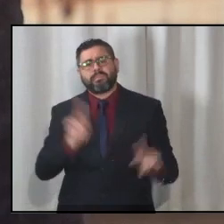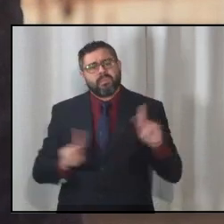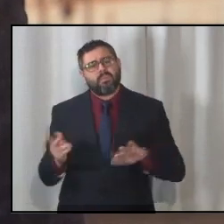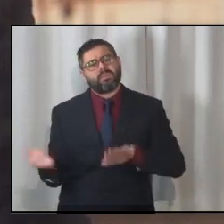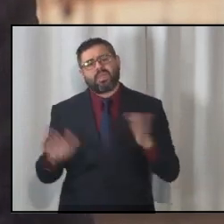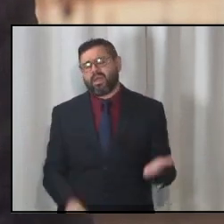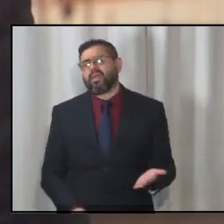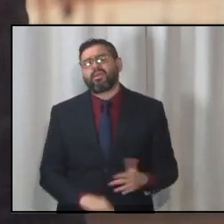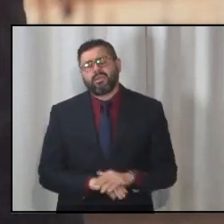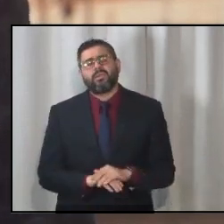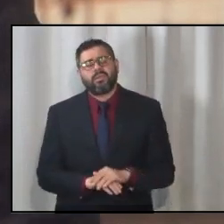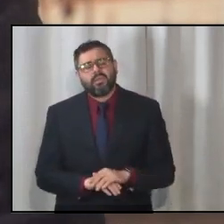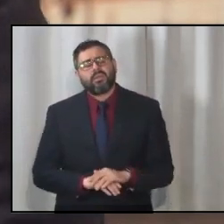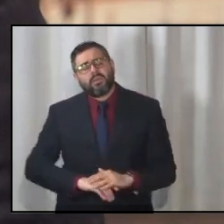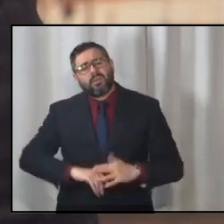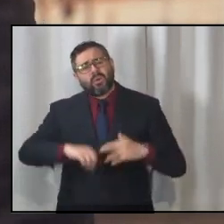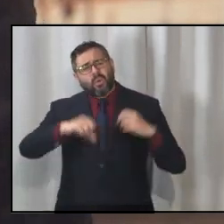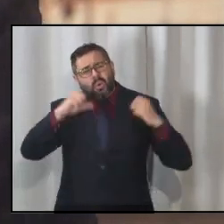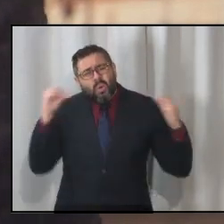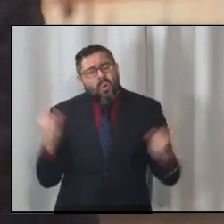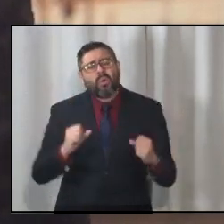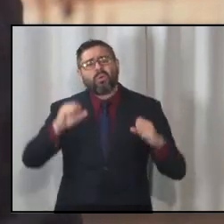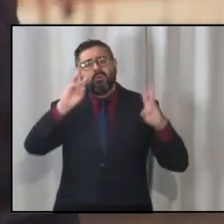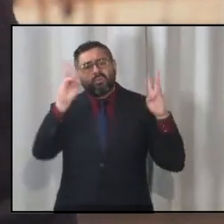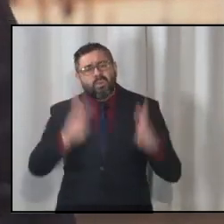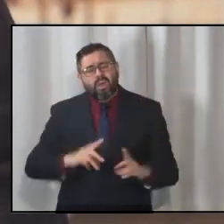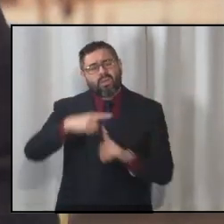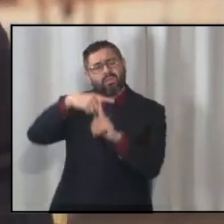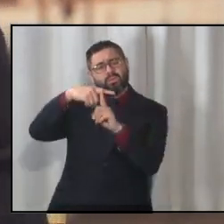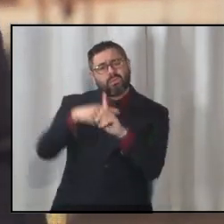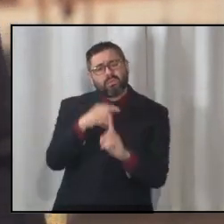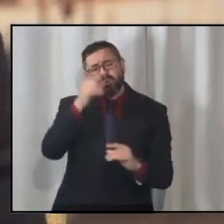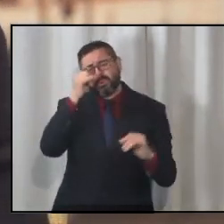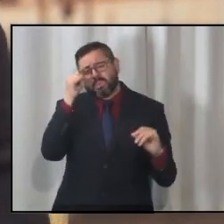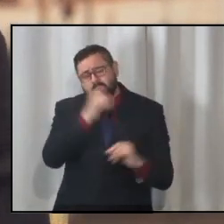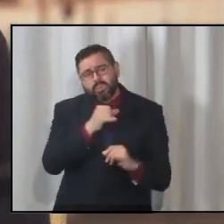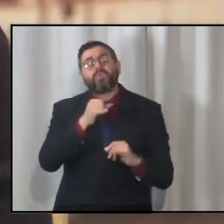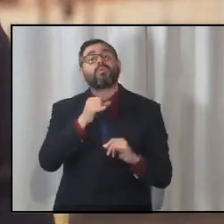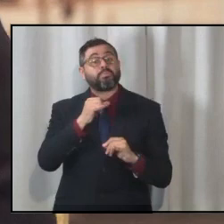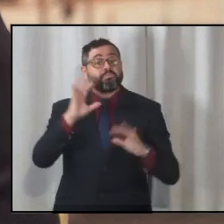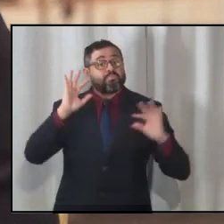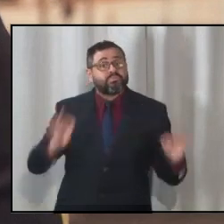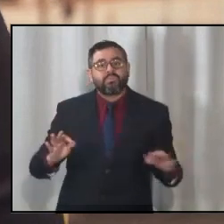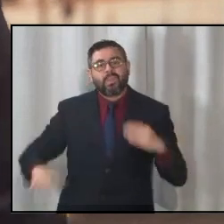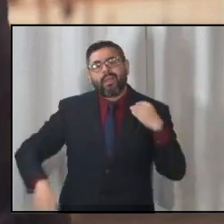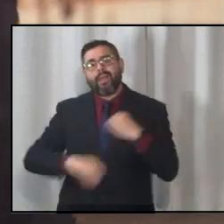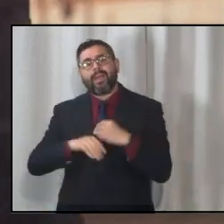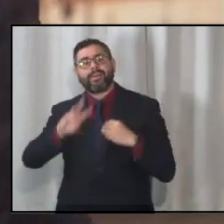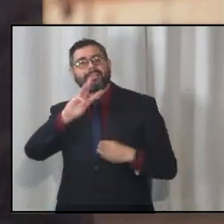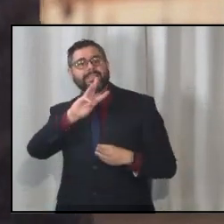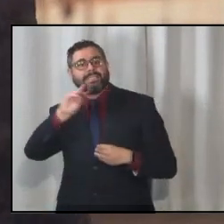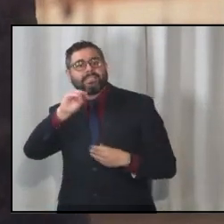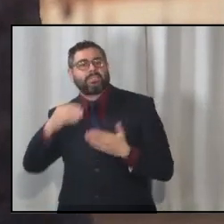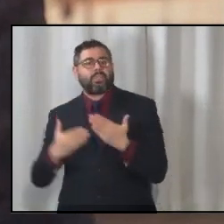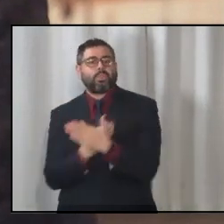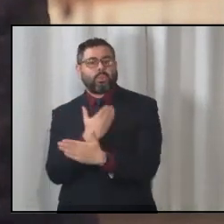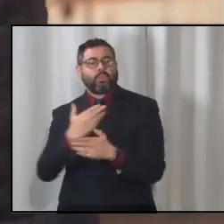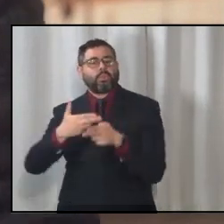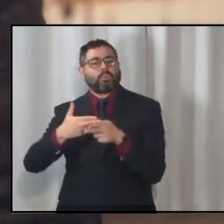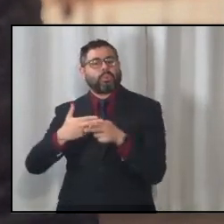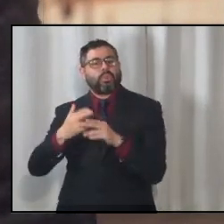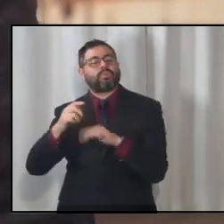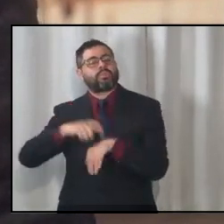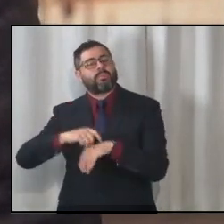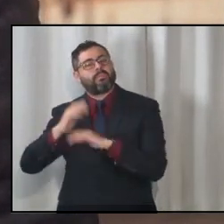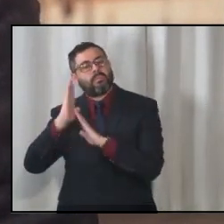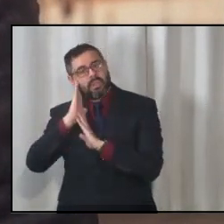consistently extreme weather we're experiencing right here in our city, we've set up 60 temporary beds at the multi-service center so people have a